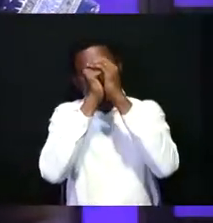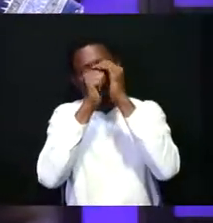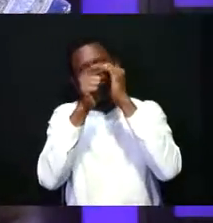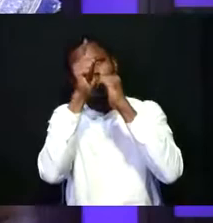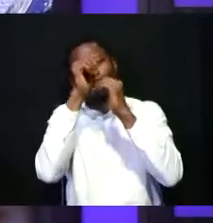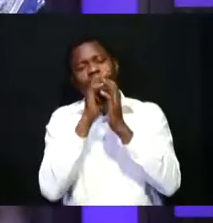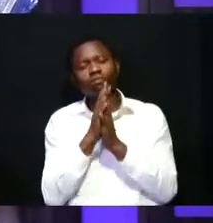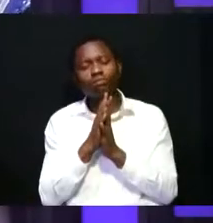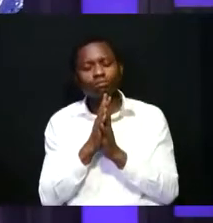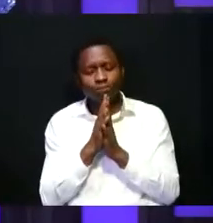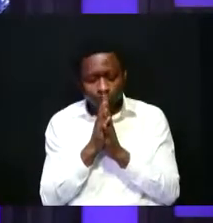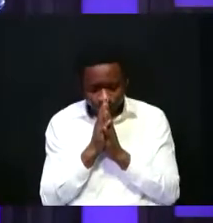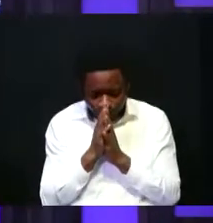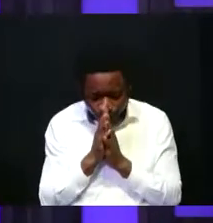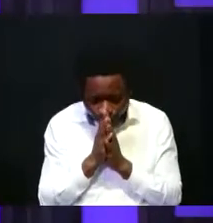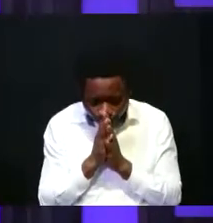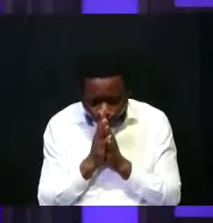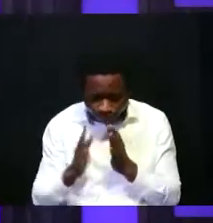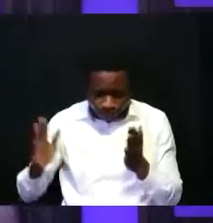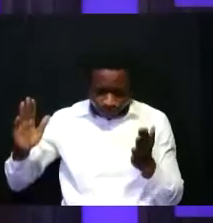O him be arante